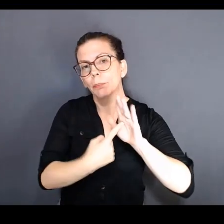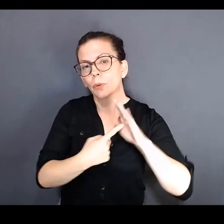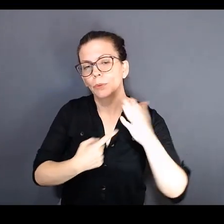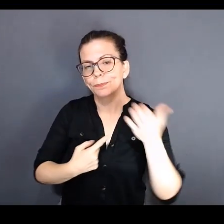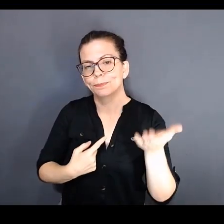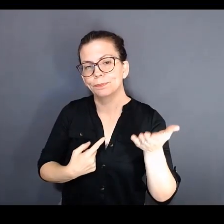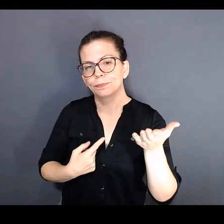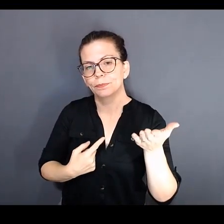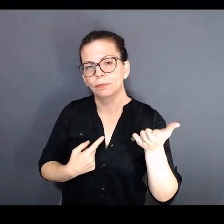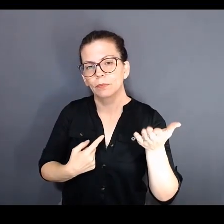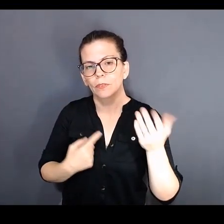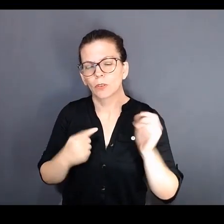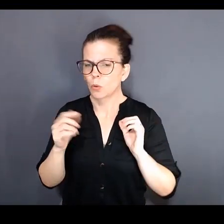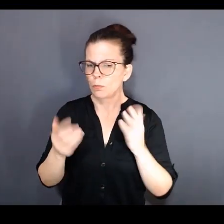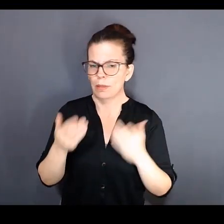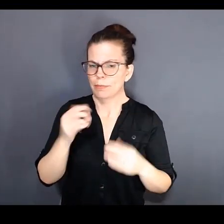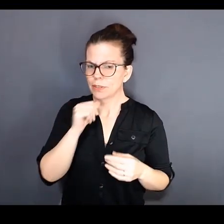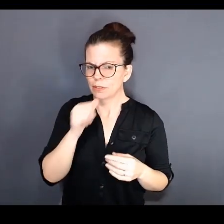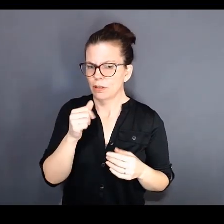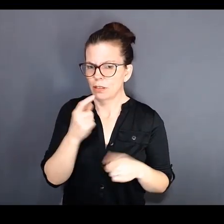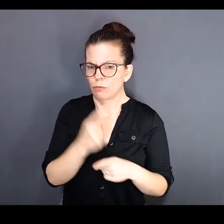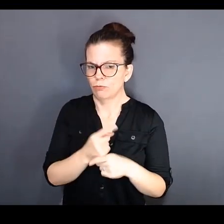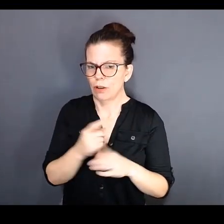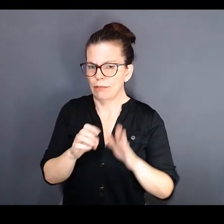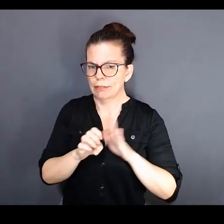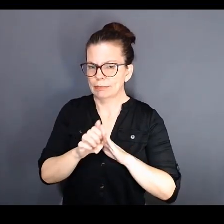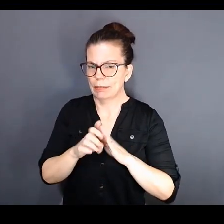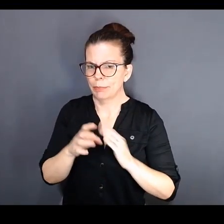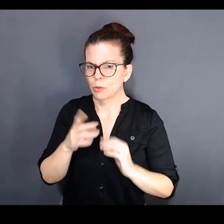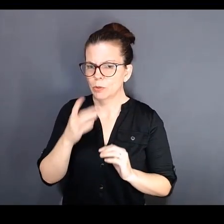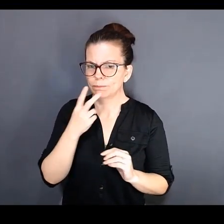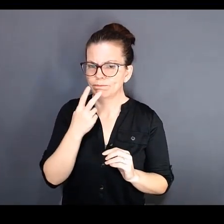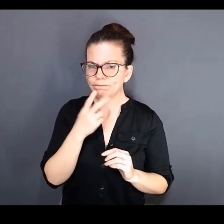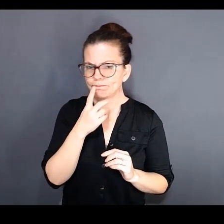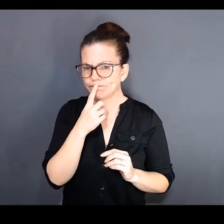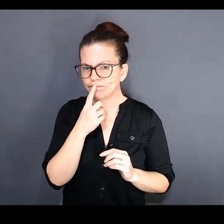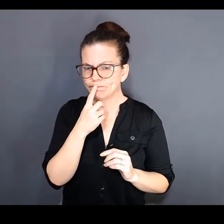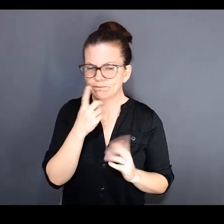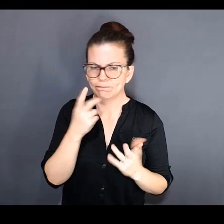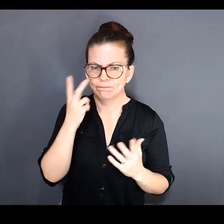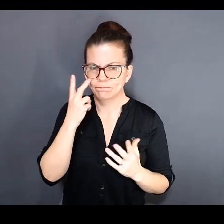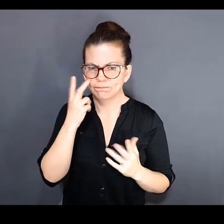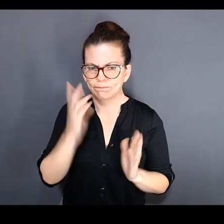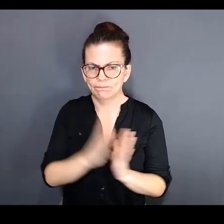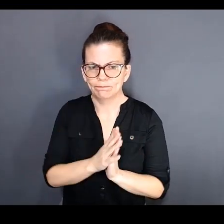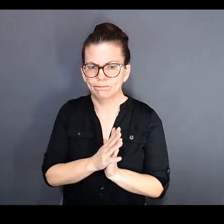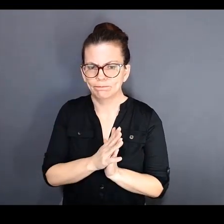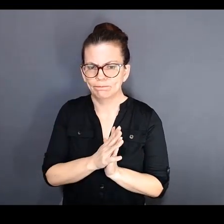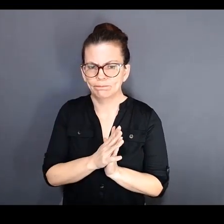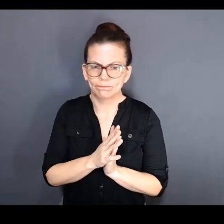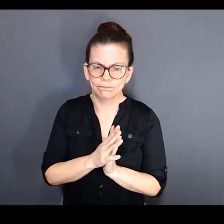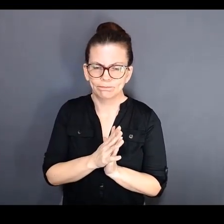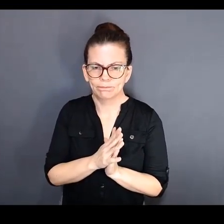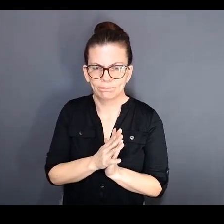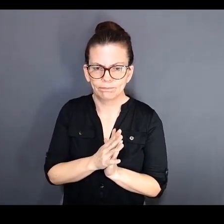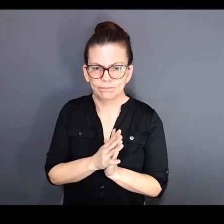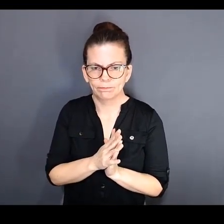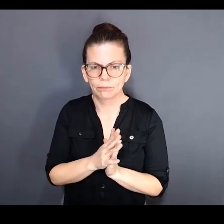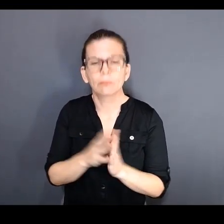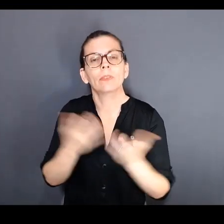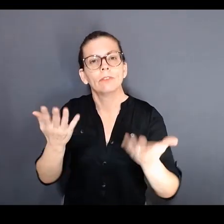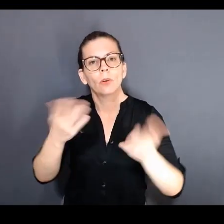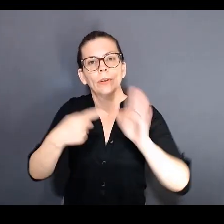is, let's say actually this might not be the right example.